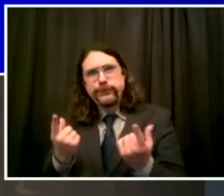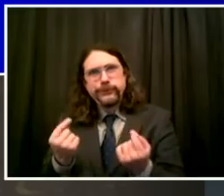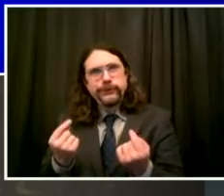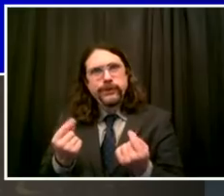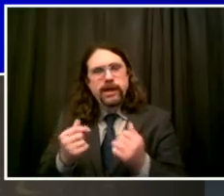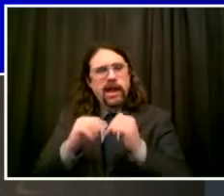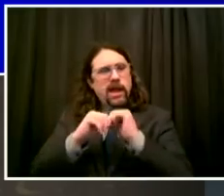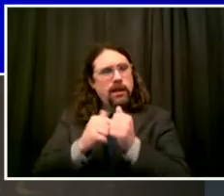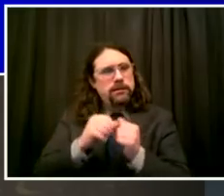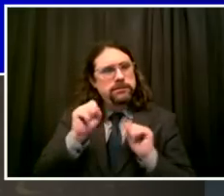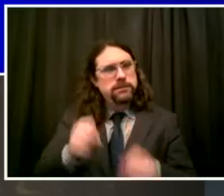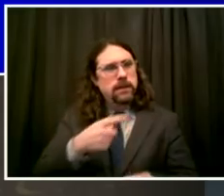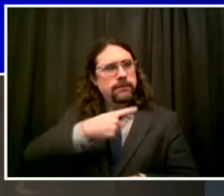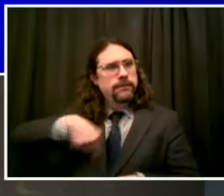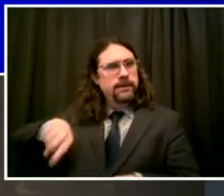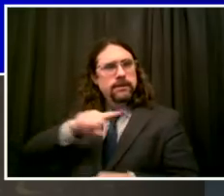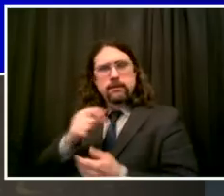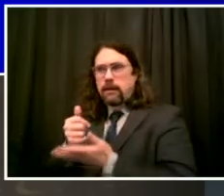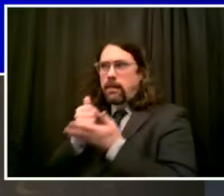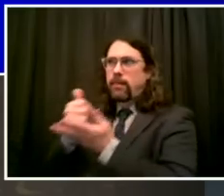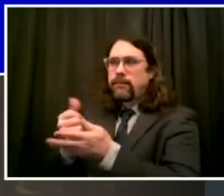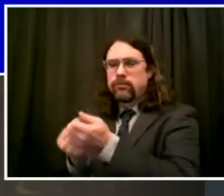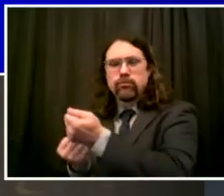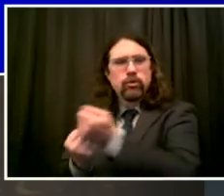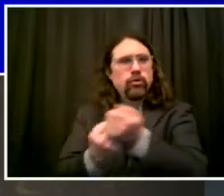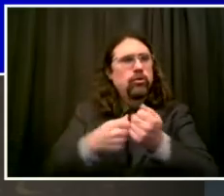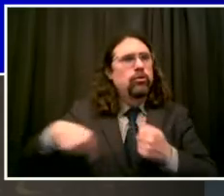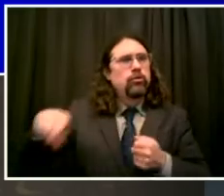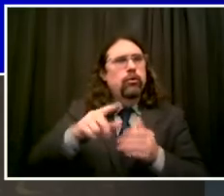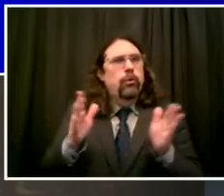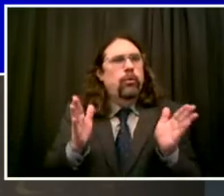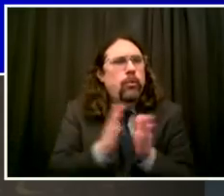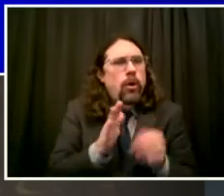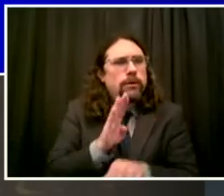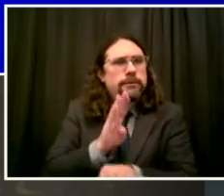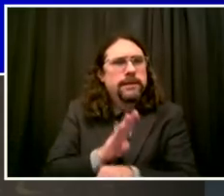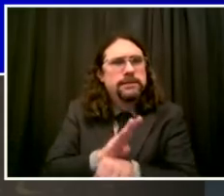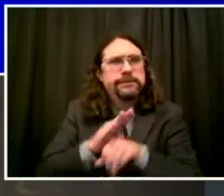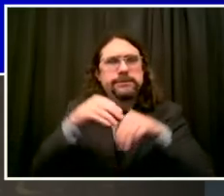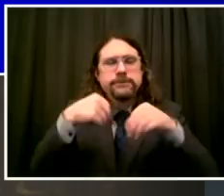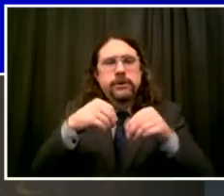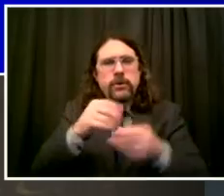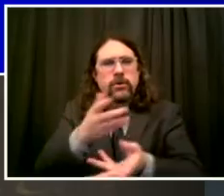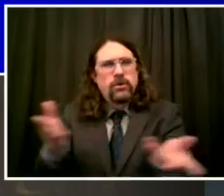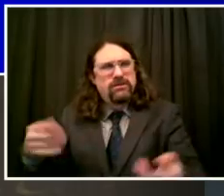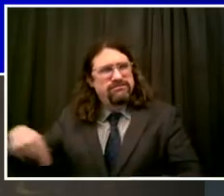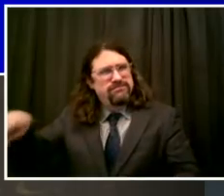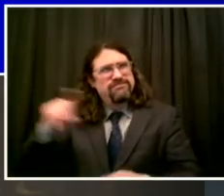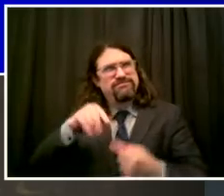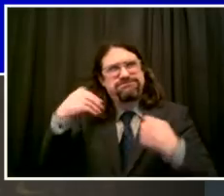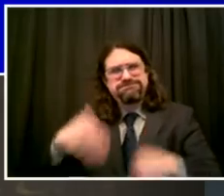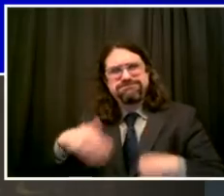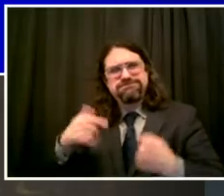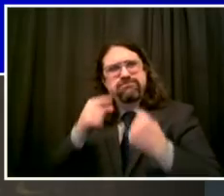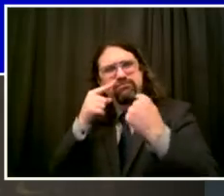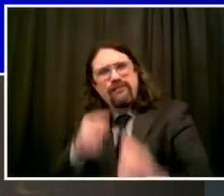Many are going to struggle coming back. We've got to save as many as possible, help as many as possible on the road